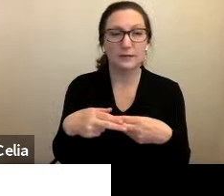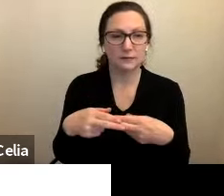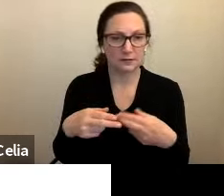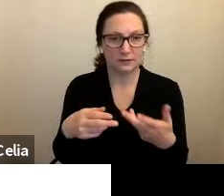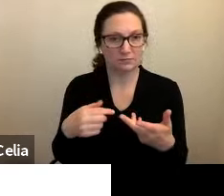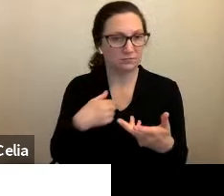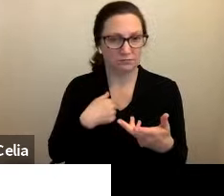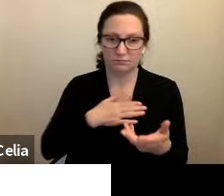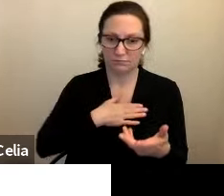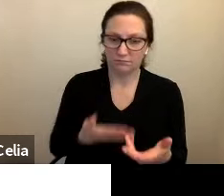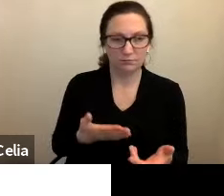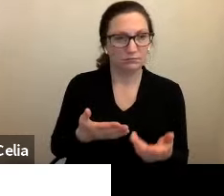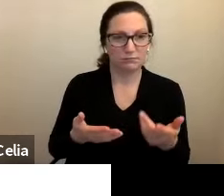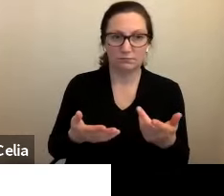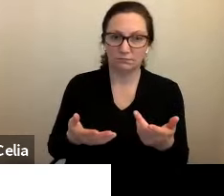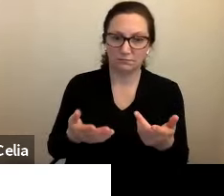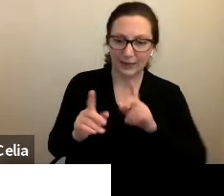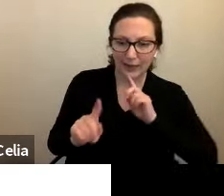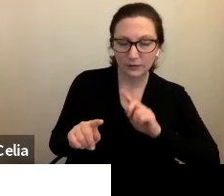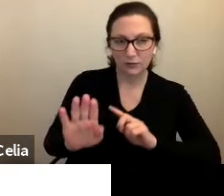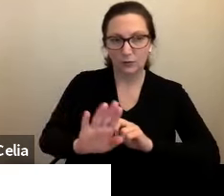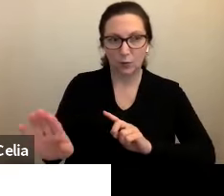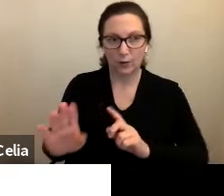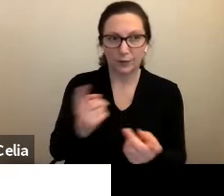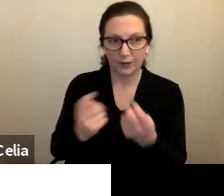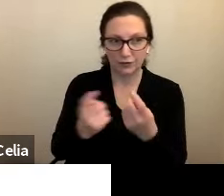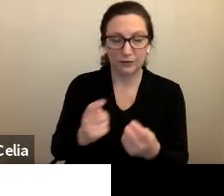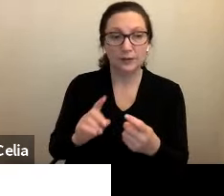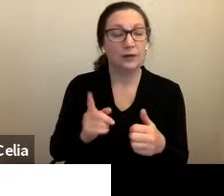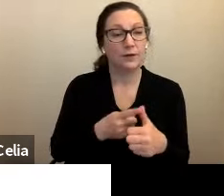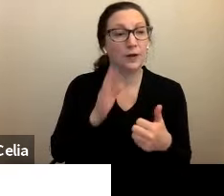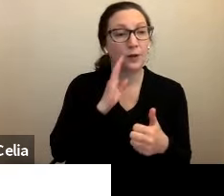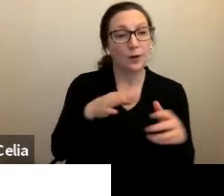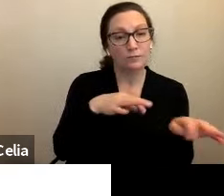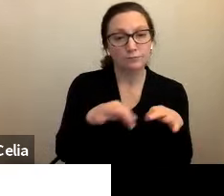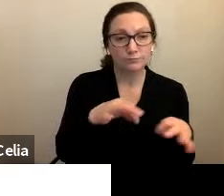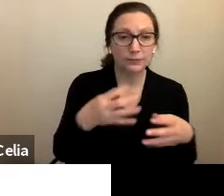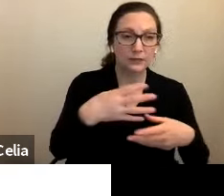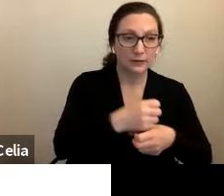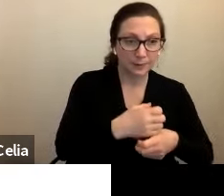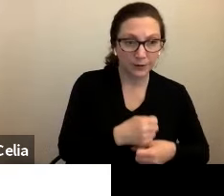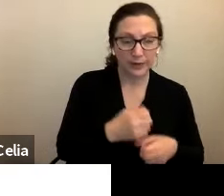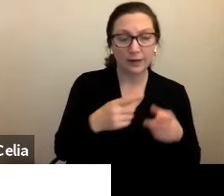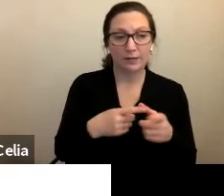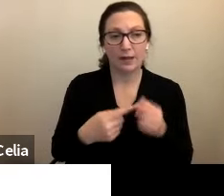questions, but I wanted to give you a couple of summary points and then show you some graphs that might